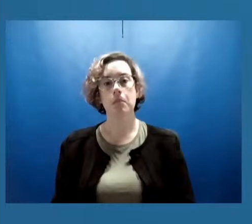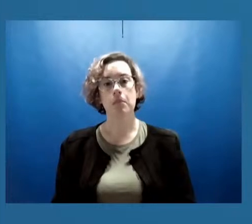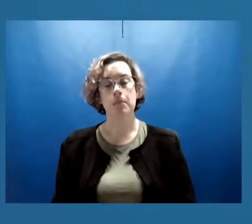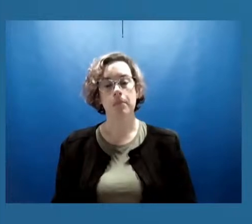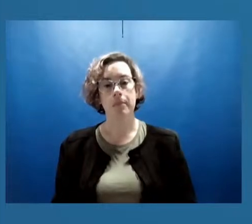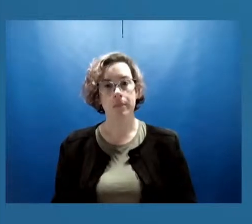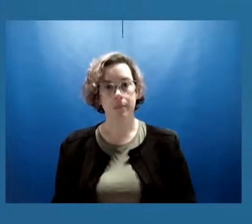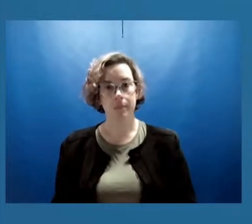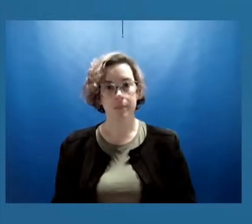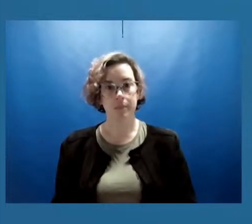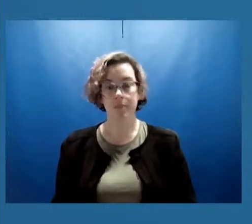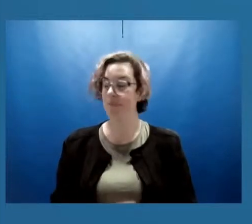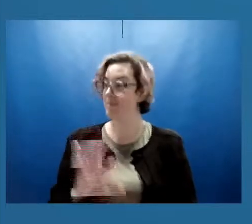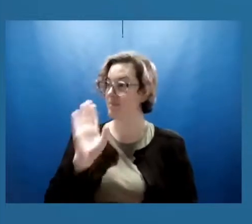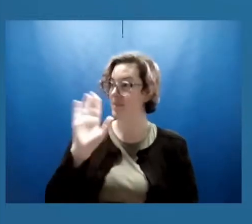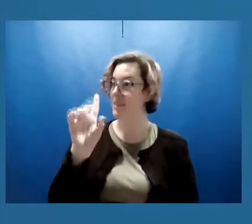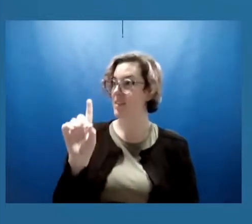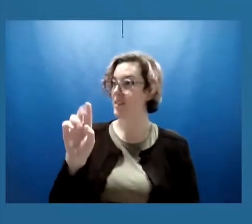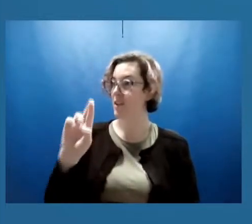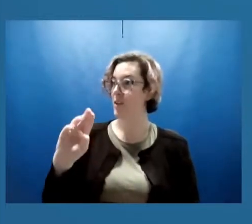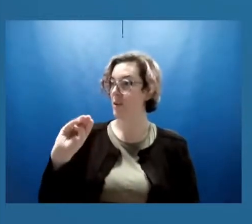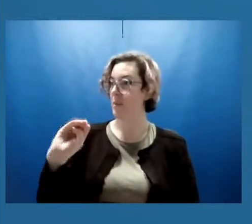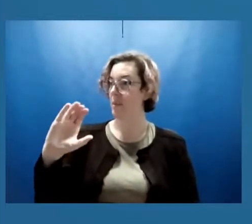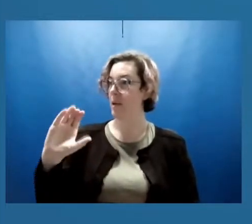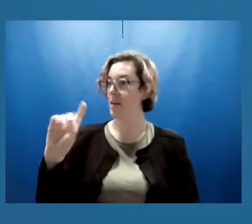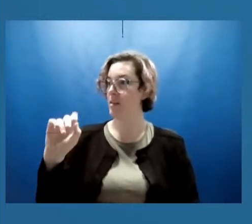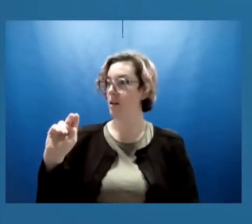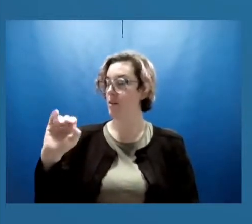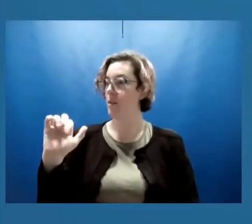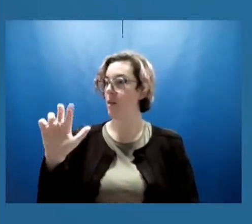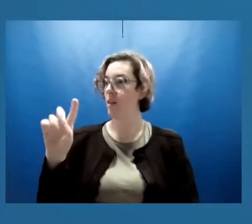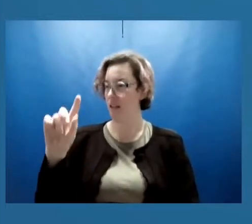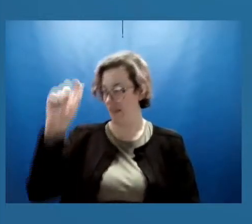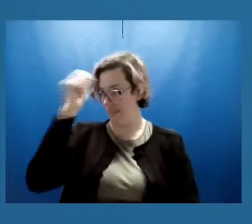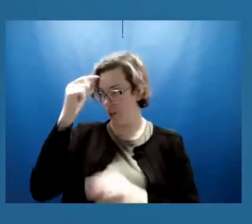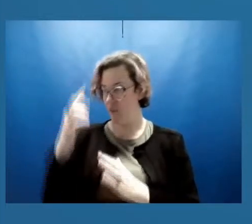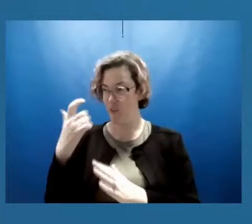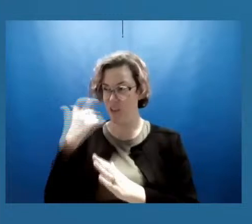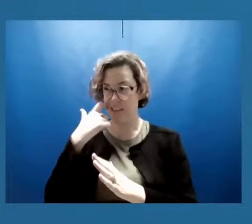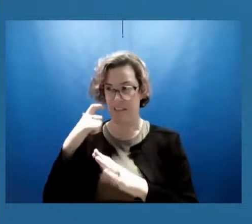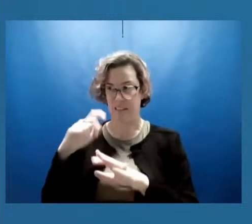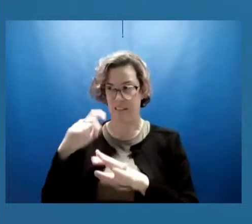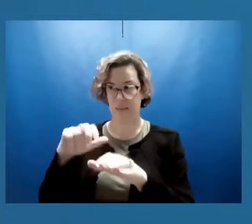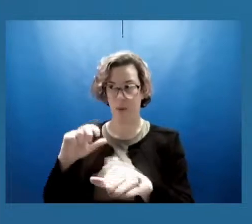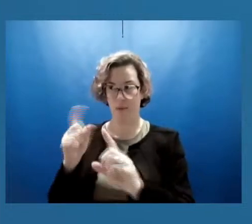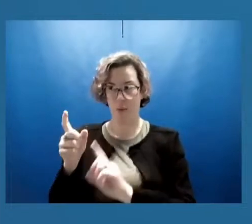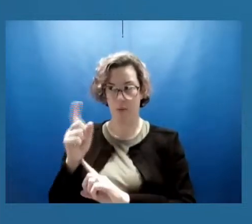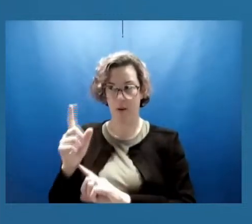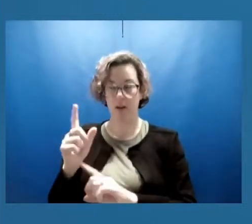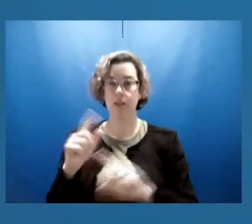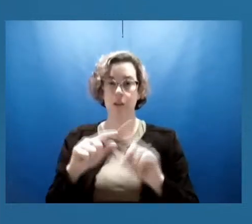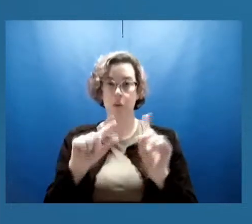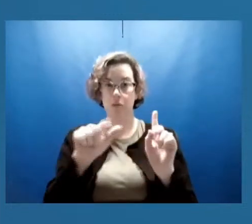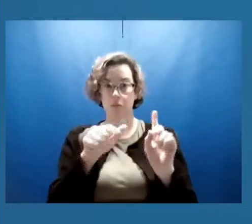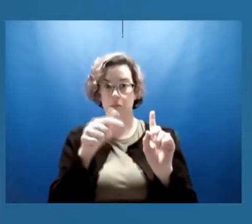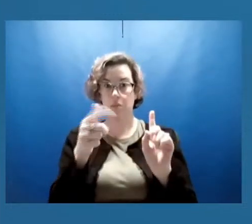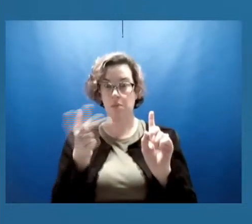Hi, it's Dr. McDonald. The governor actually stepped away. I think just Deputy Commissioner Walters now be here to answer questions.